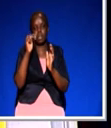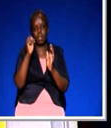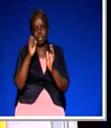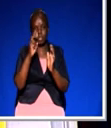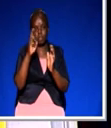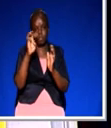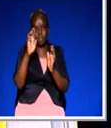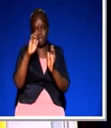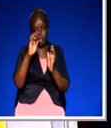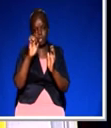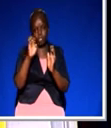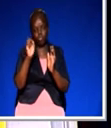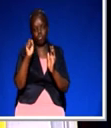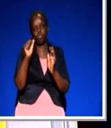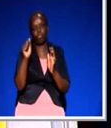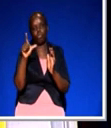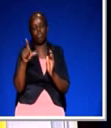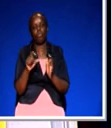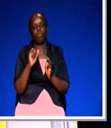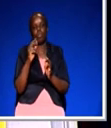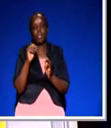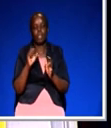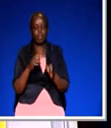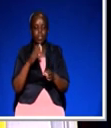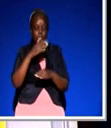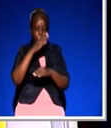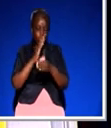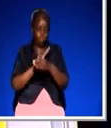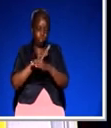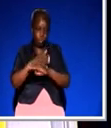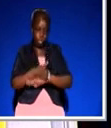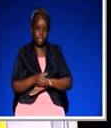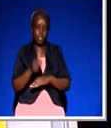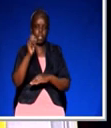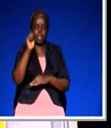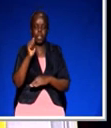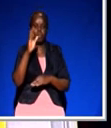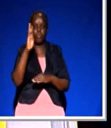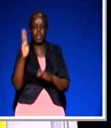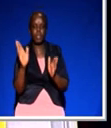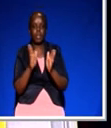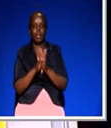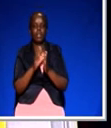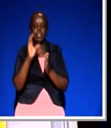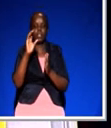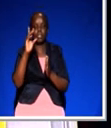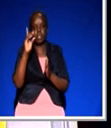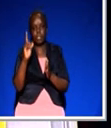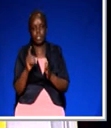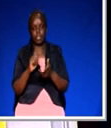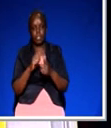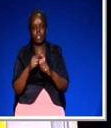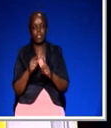it cuts AB and it cuts CD. Therefore, XY